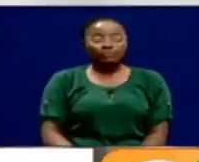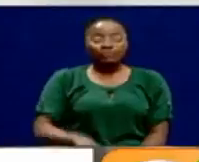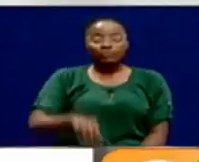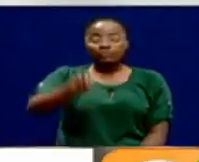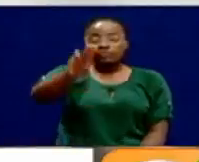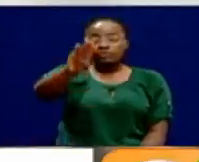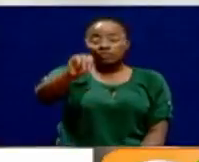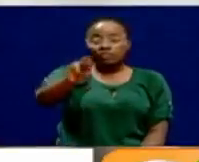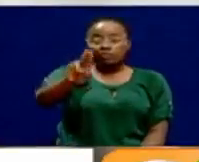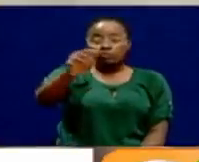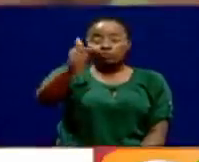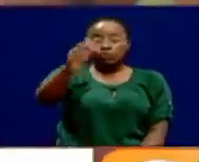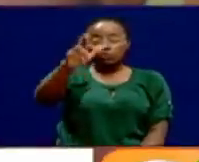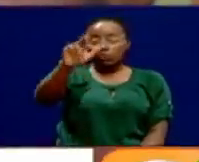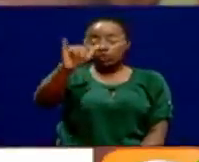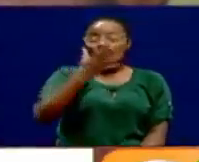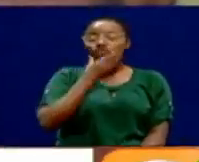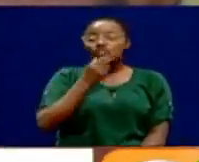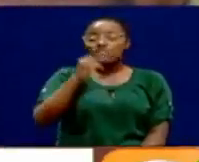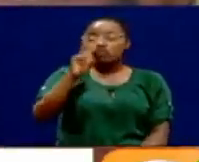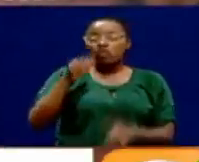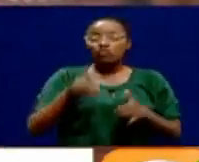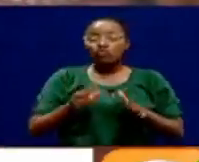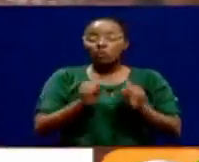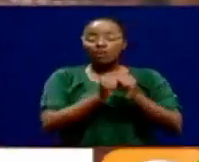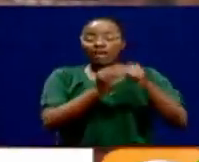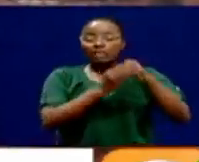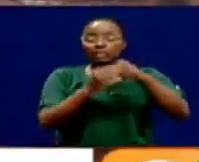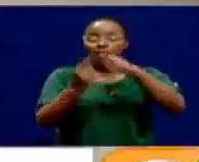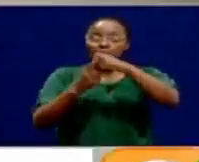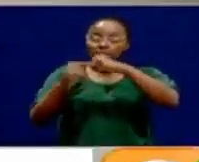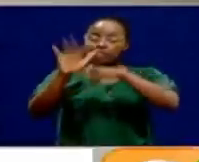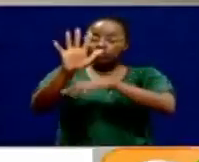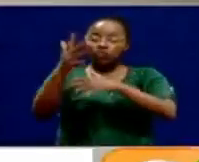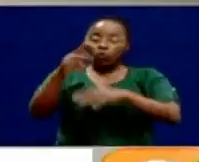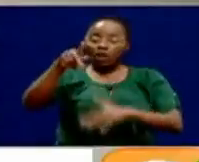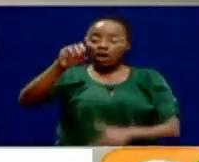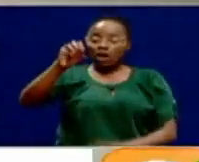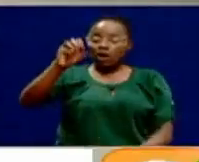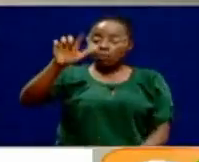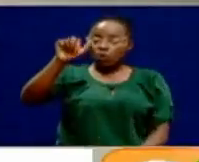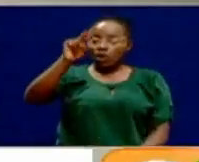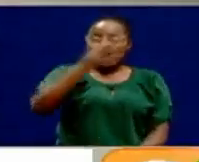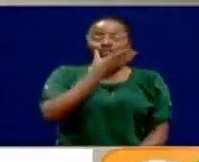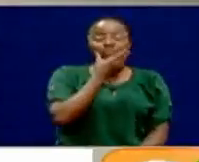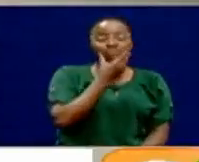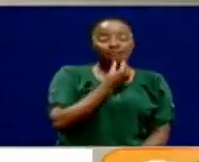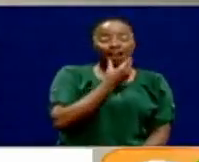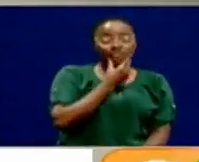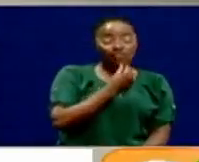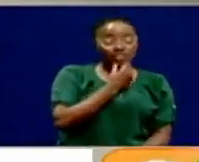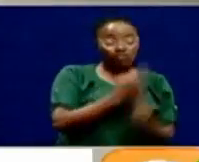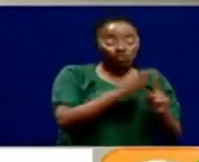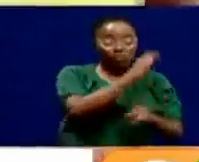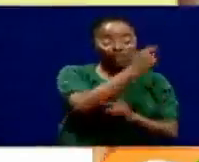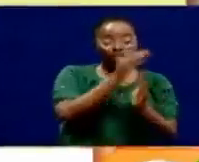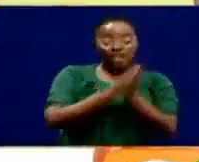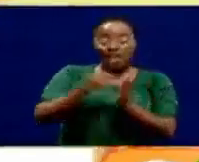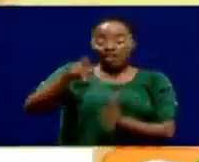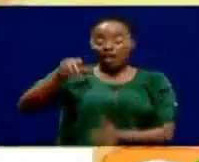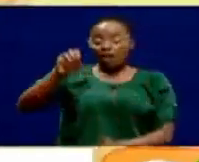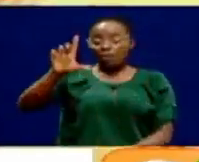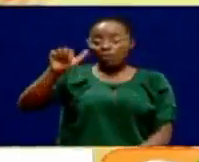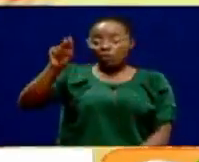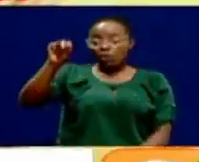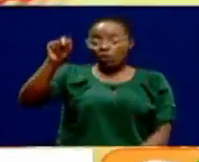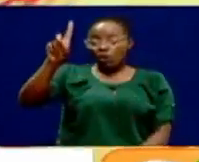Slawek Muturi, a father of two, was born in 1965 in Poland to a Kenyan father from Nyeri and a Polish mother who had